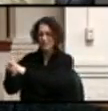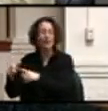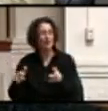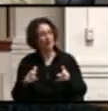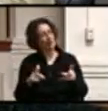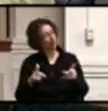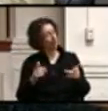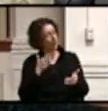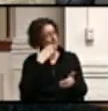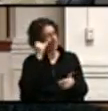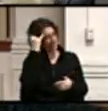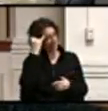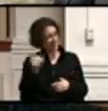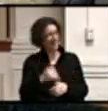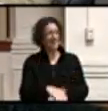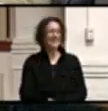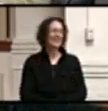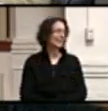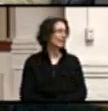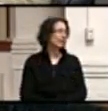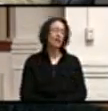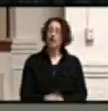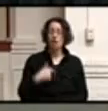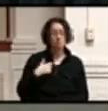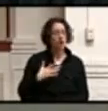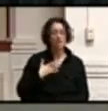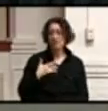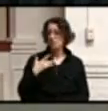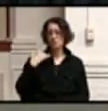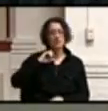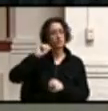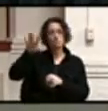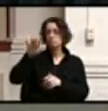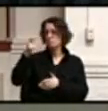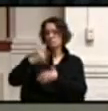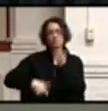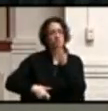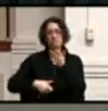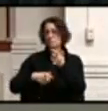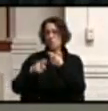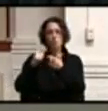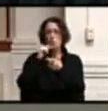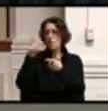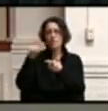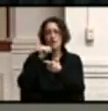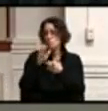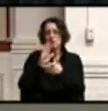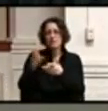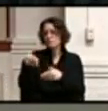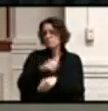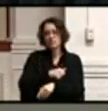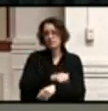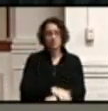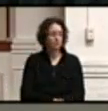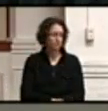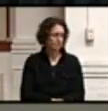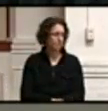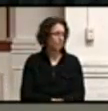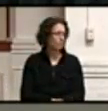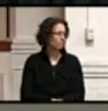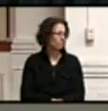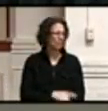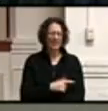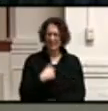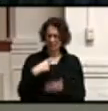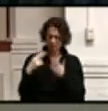We gotta have something to back it up. I mean, I love the grace period. Yeah, I'm just questioning. I read this and I'm not